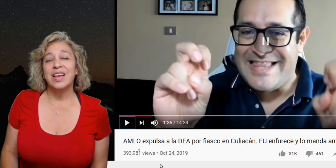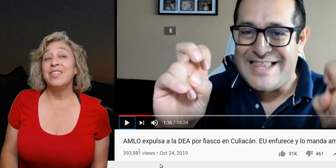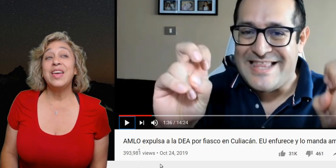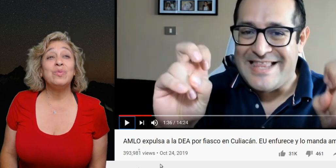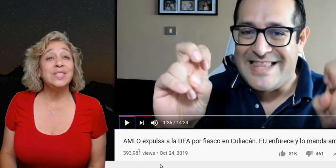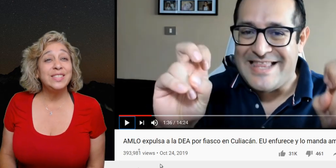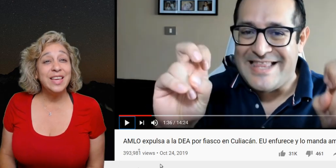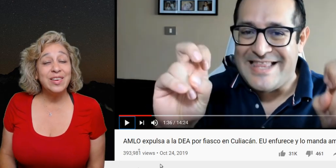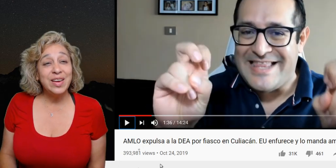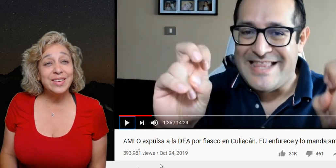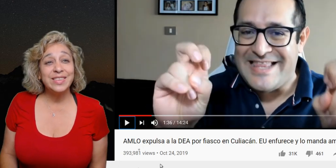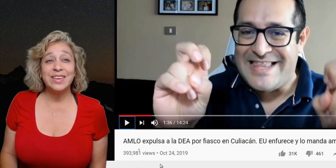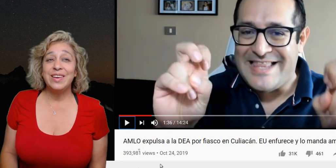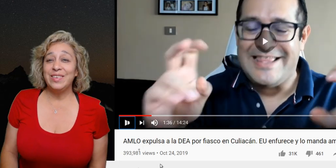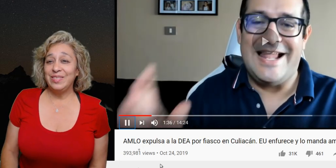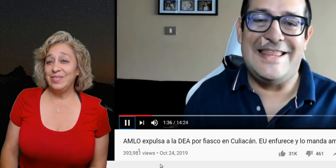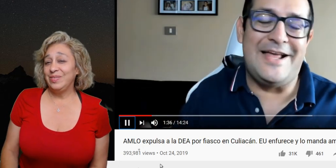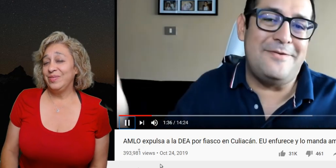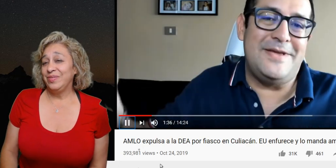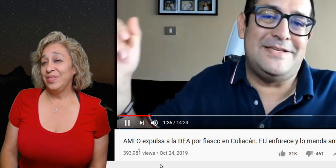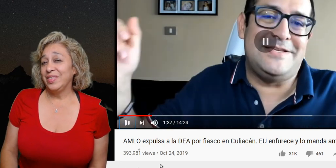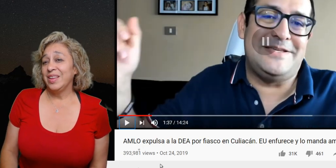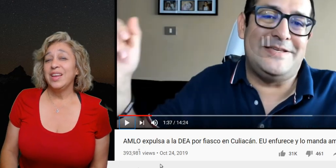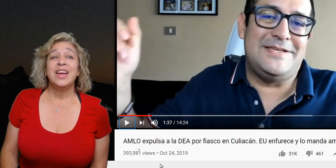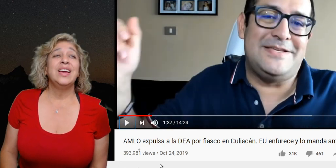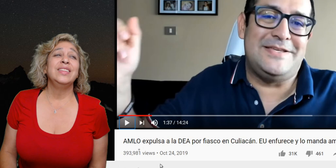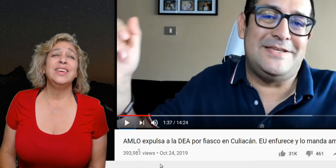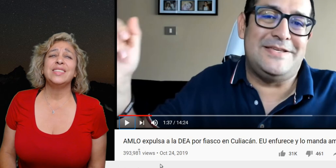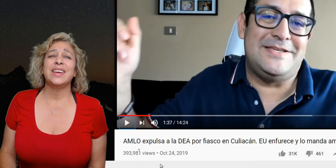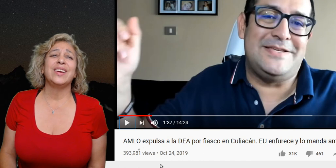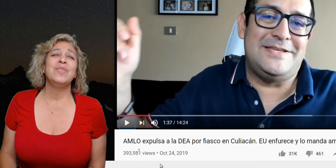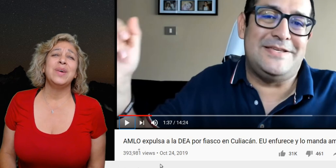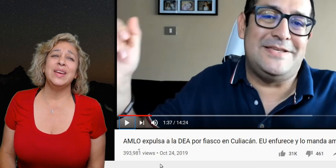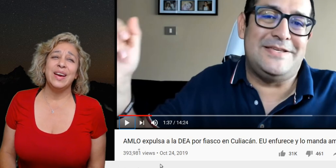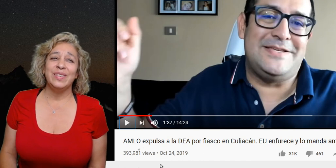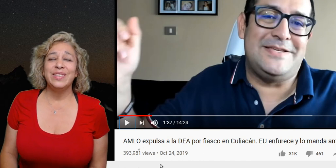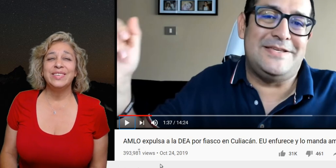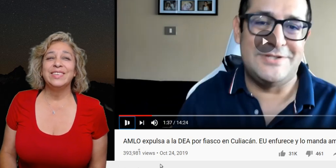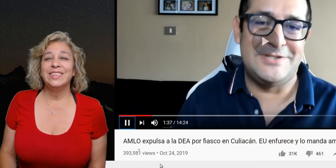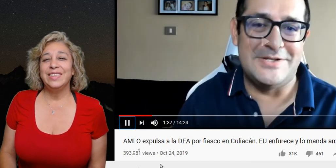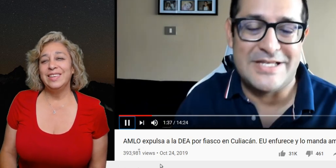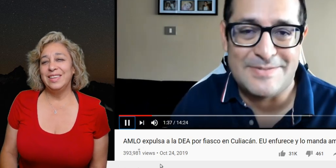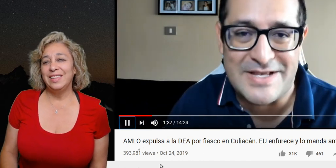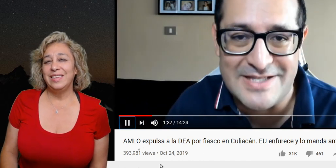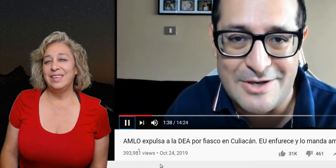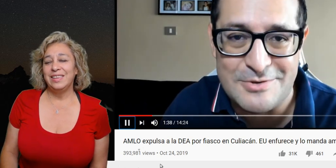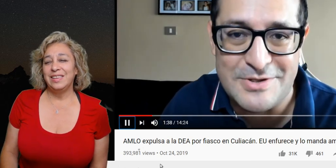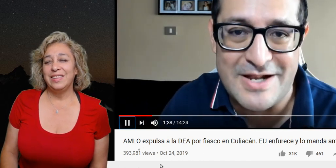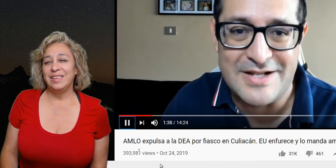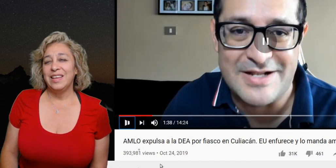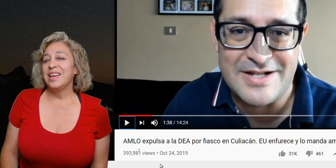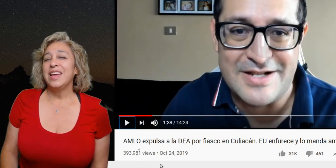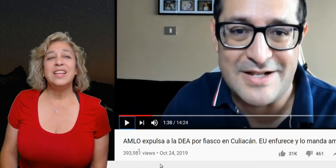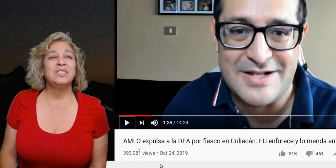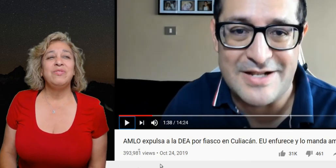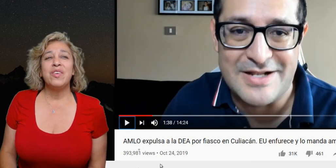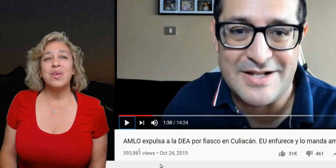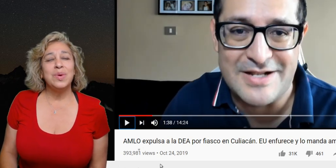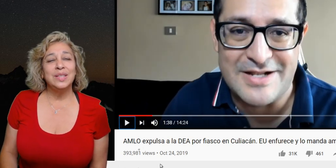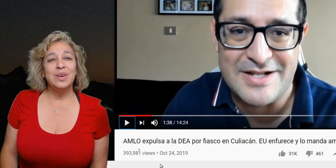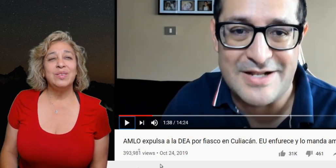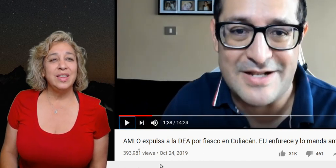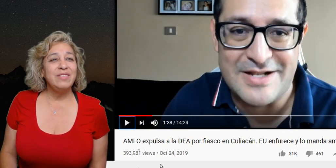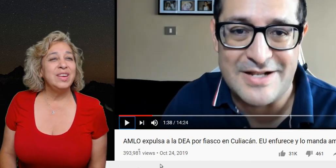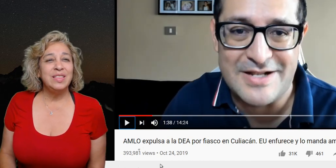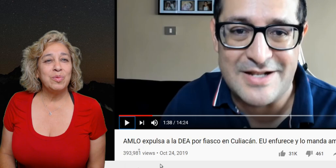secreta del that was secret. La DEA, no manches. And he's like, come on now. Es bastante conocido en las redes sociales. It's very